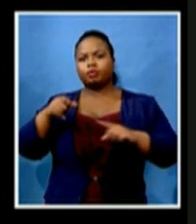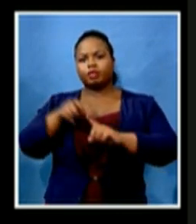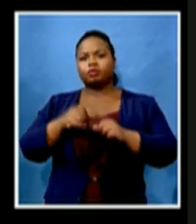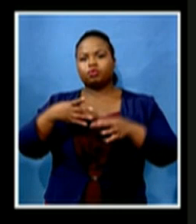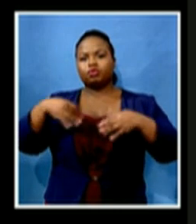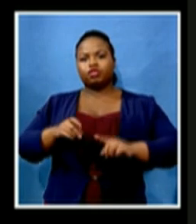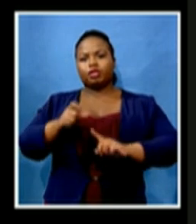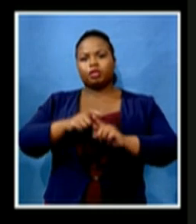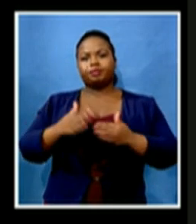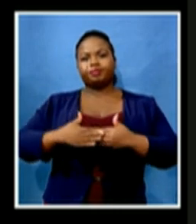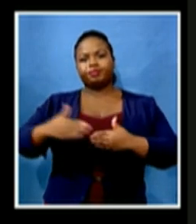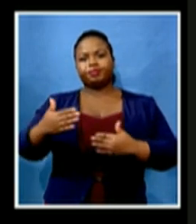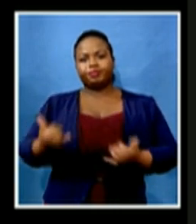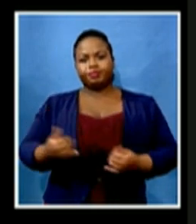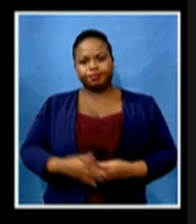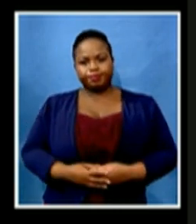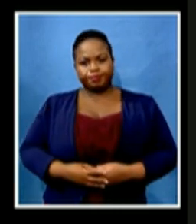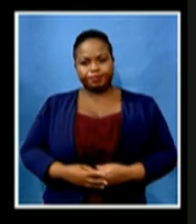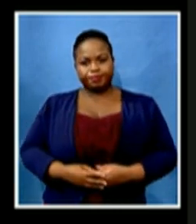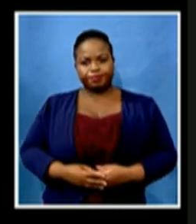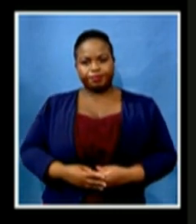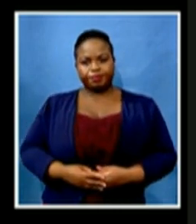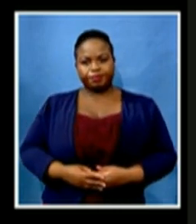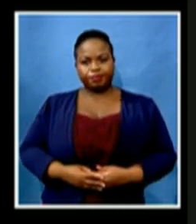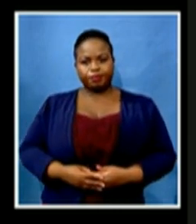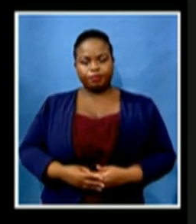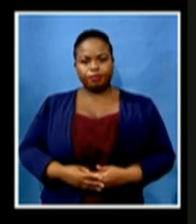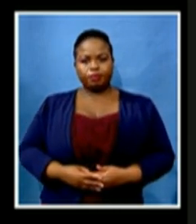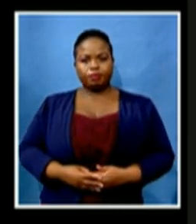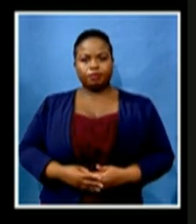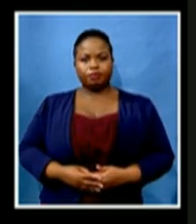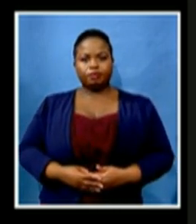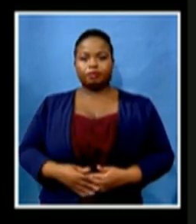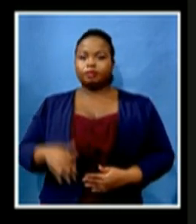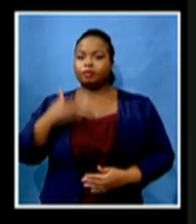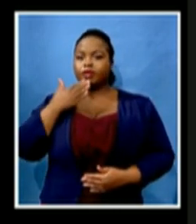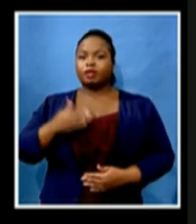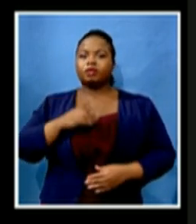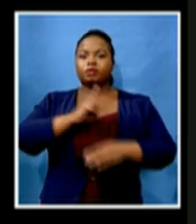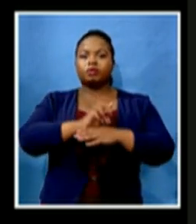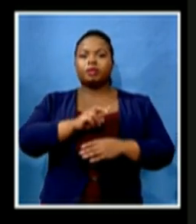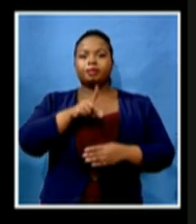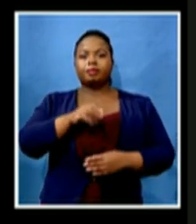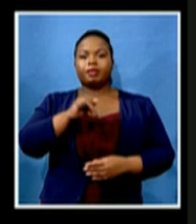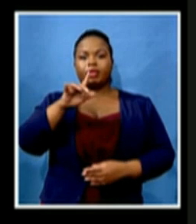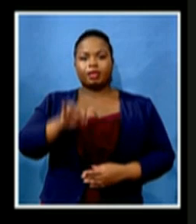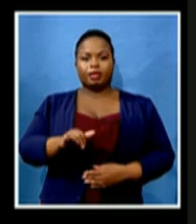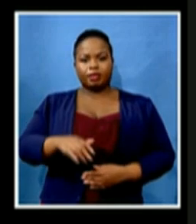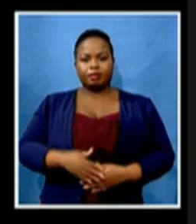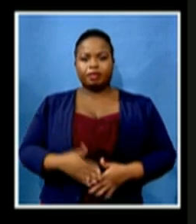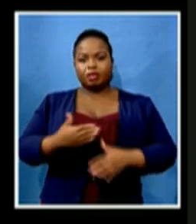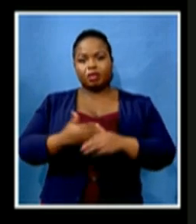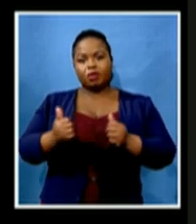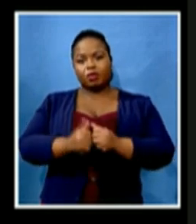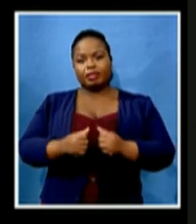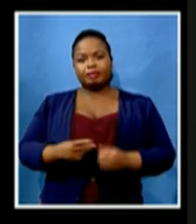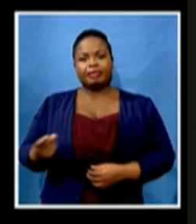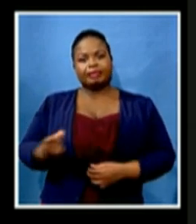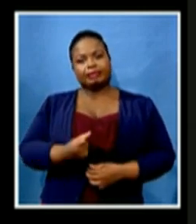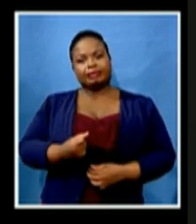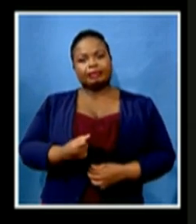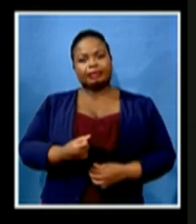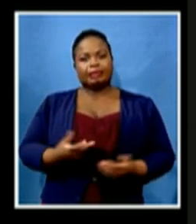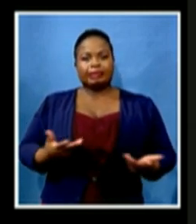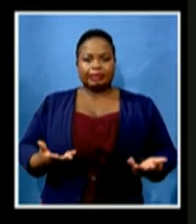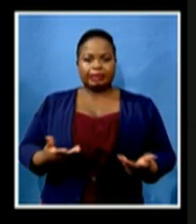Thank you very much, Dr. Pillay. Colleagues, unfortunately, time is not on our side.